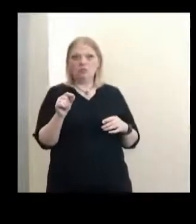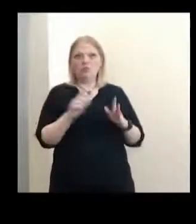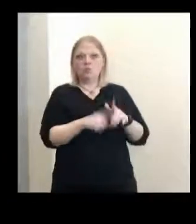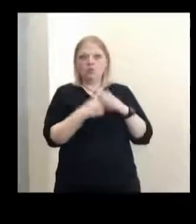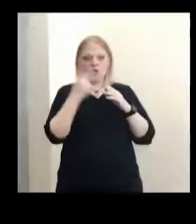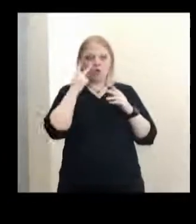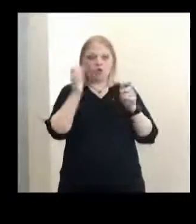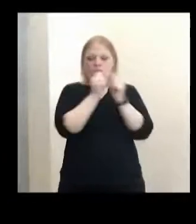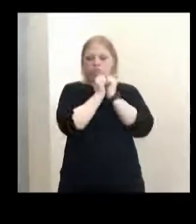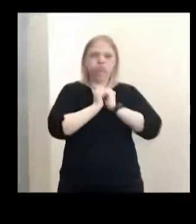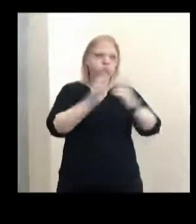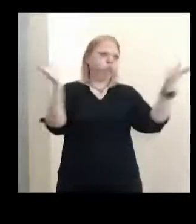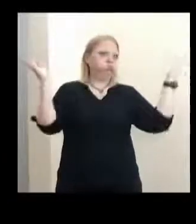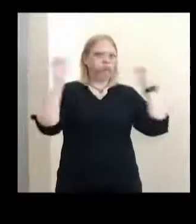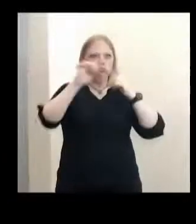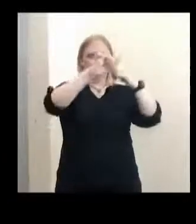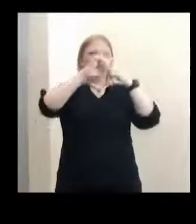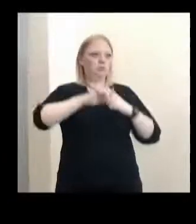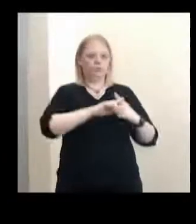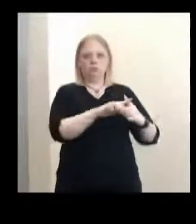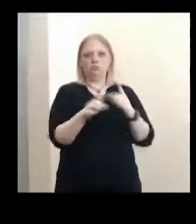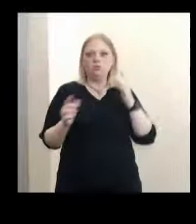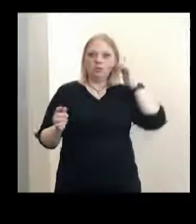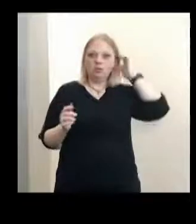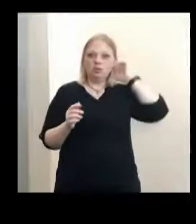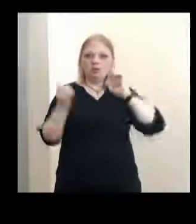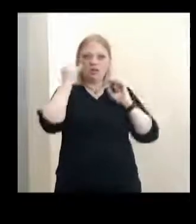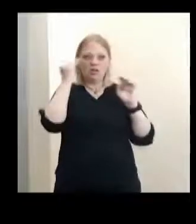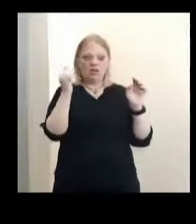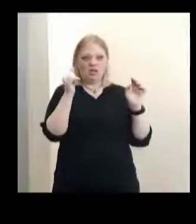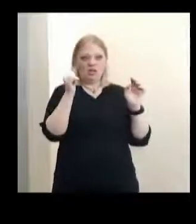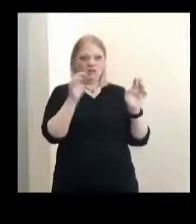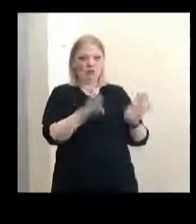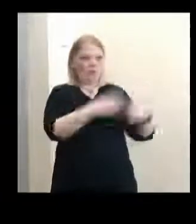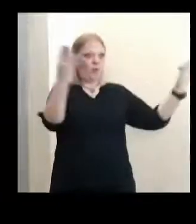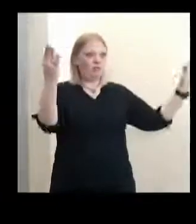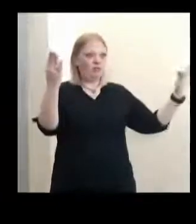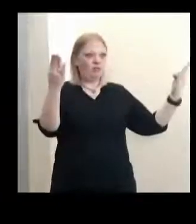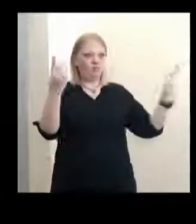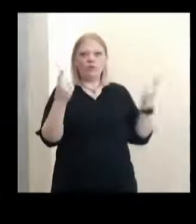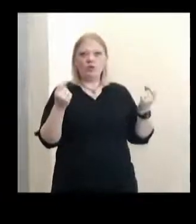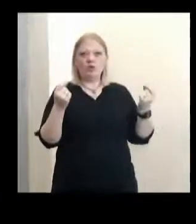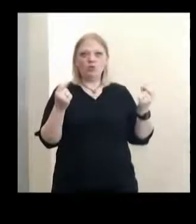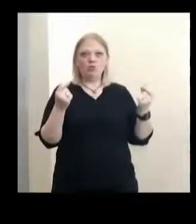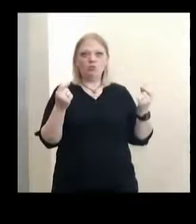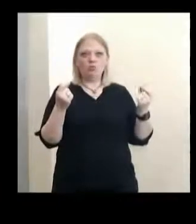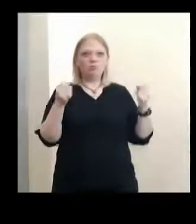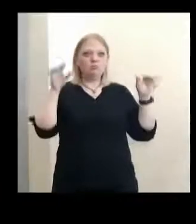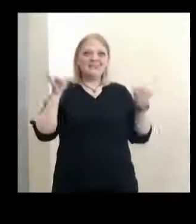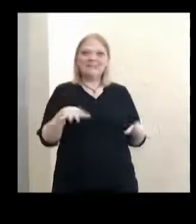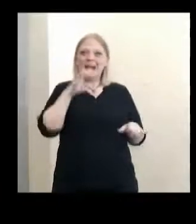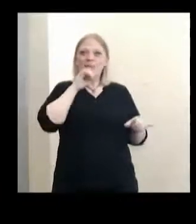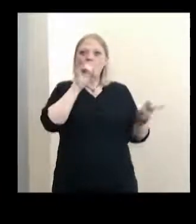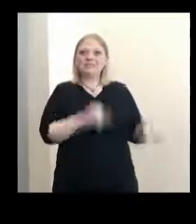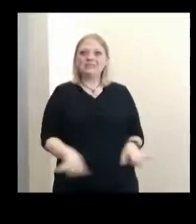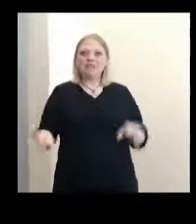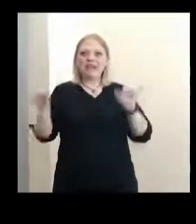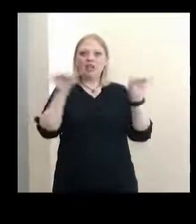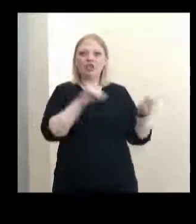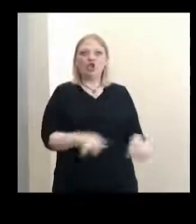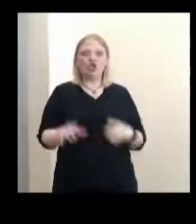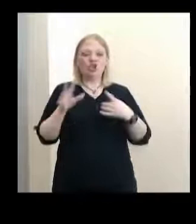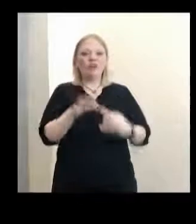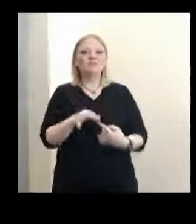of cases. But if I reopen them, all they can do is go back to this old standard unless New York State has said something